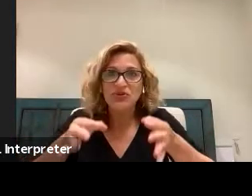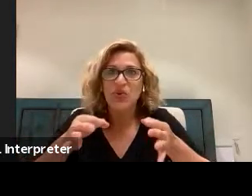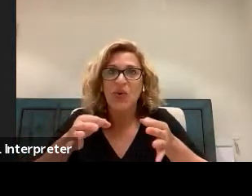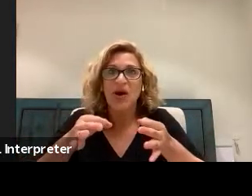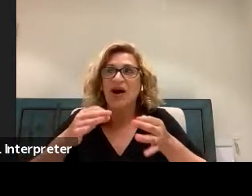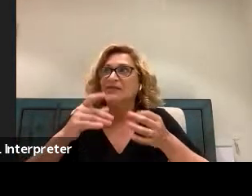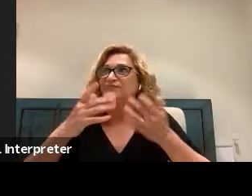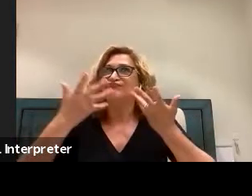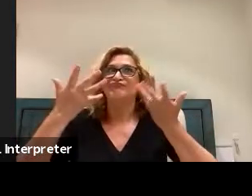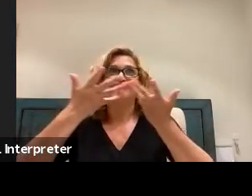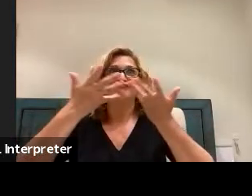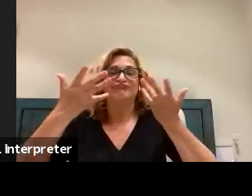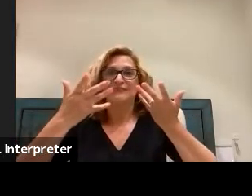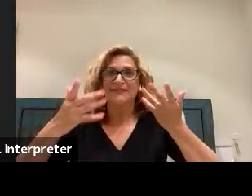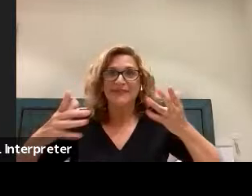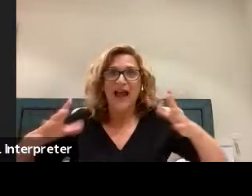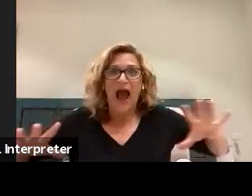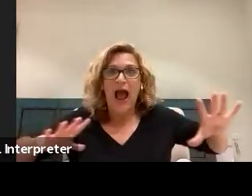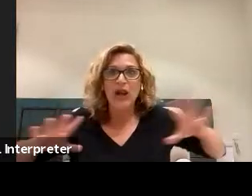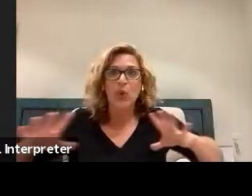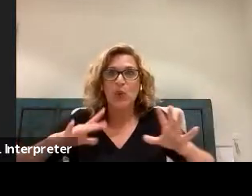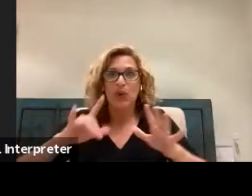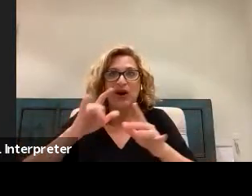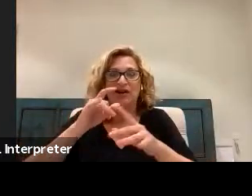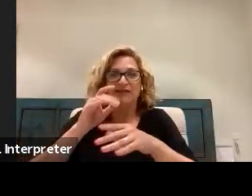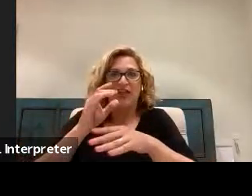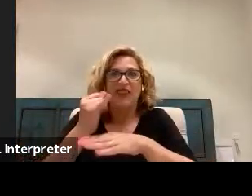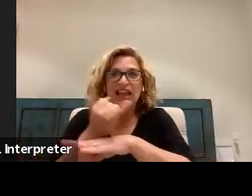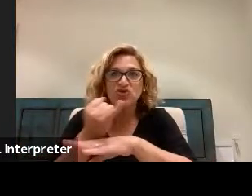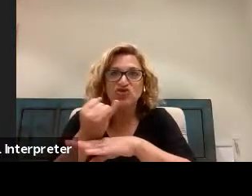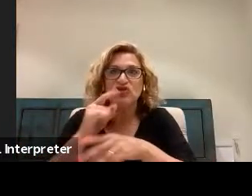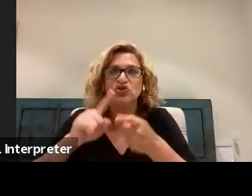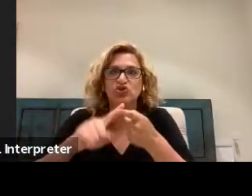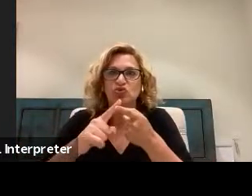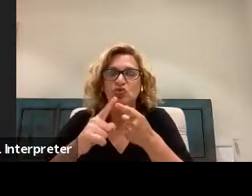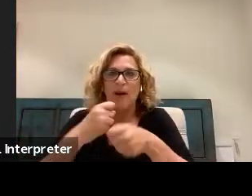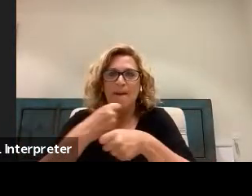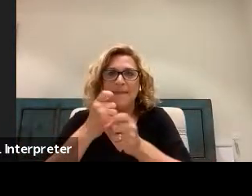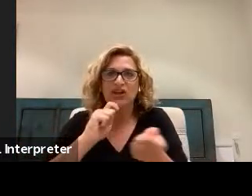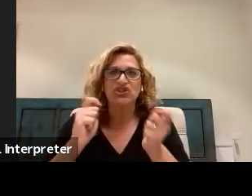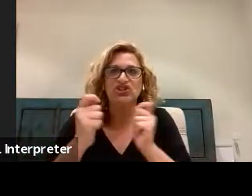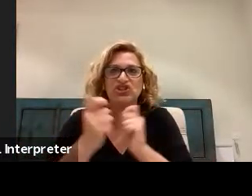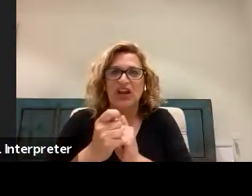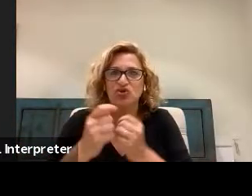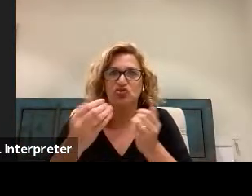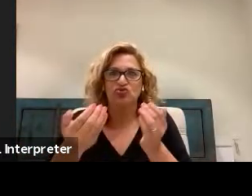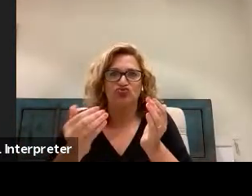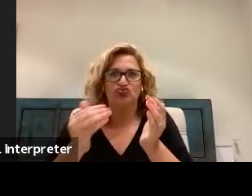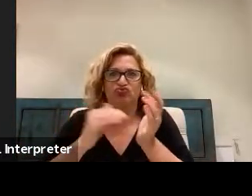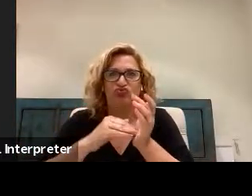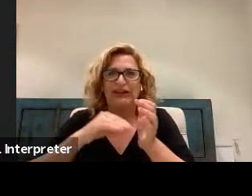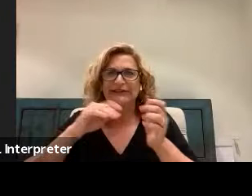Hollywood, it's up to the industry to make that change and to reframe these